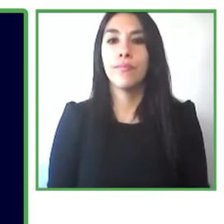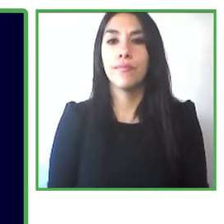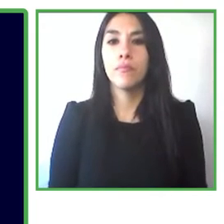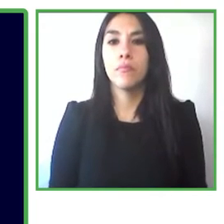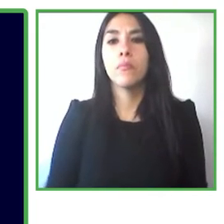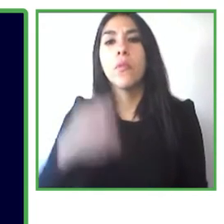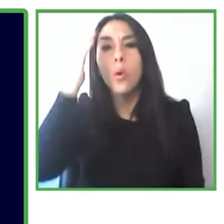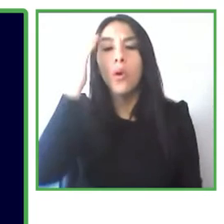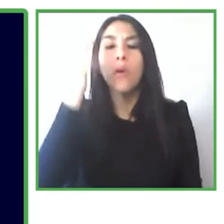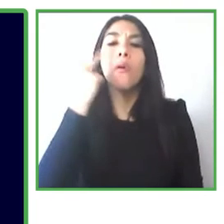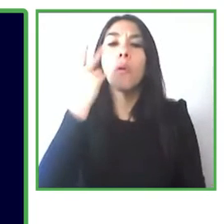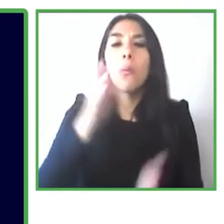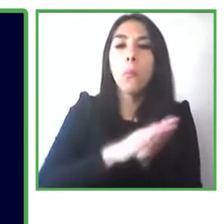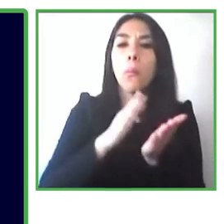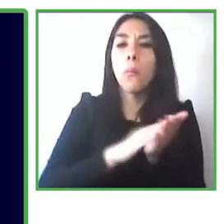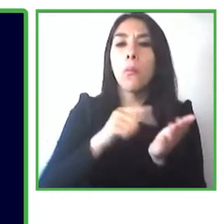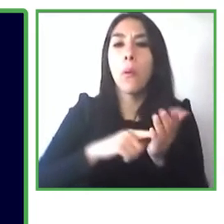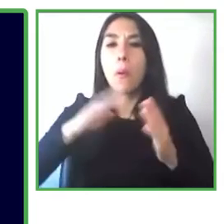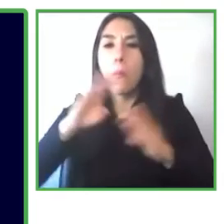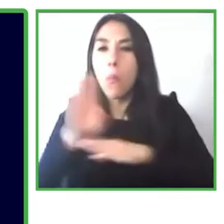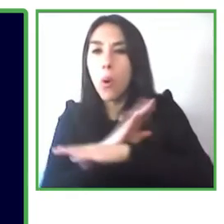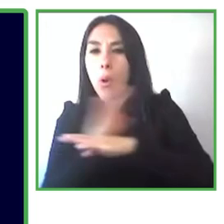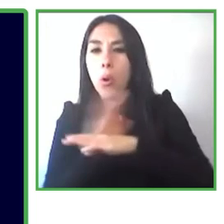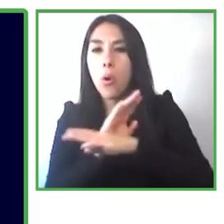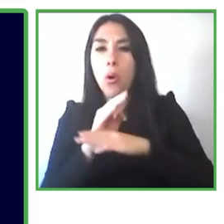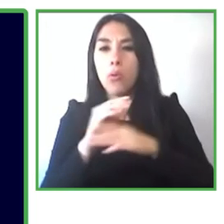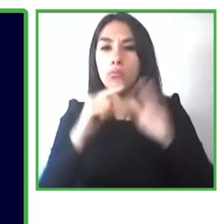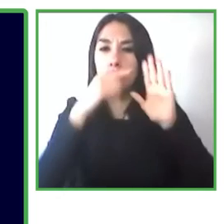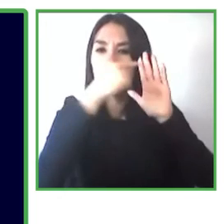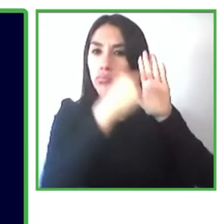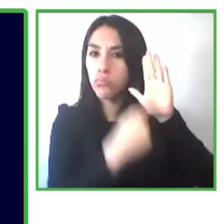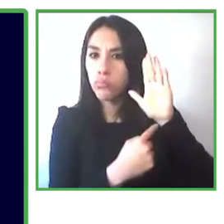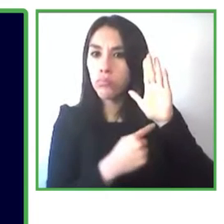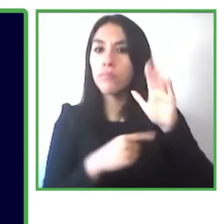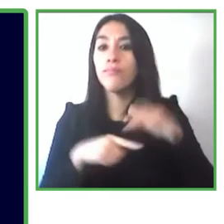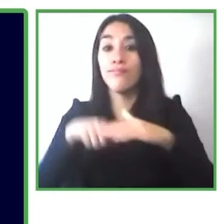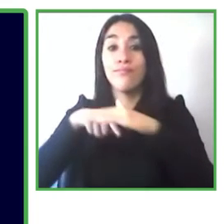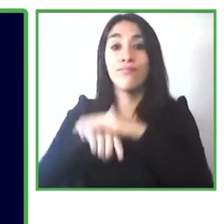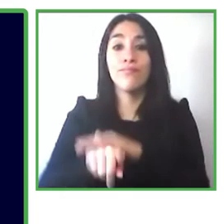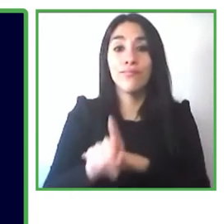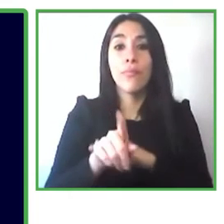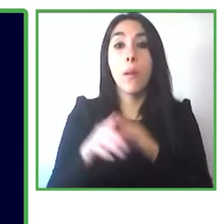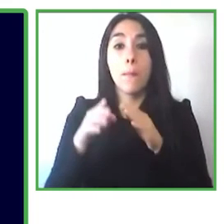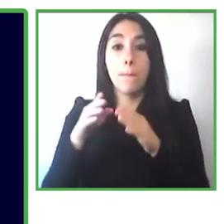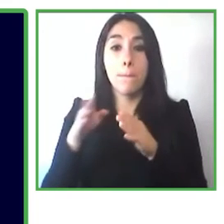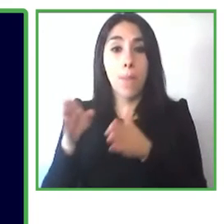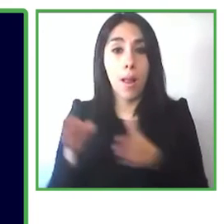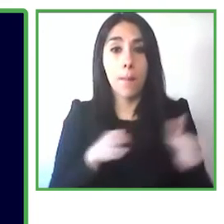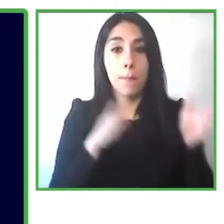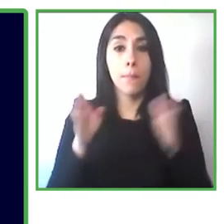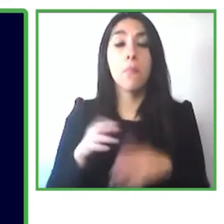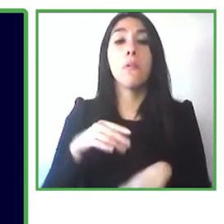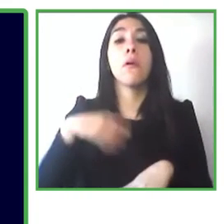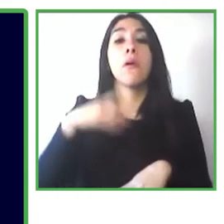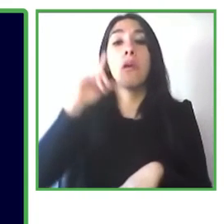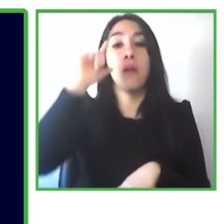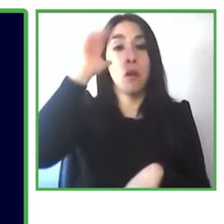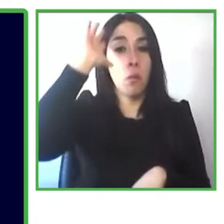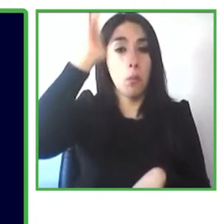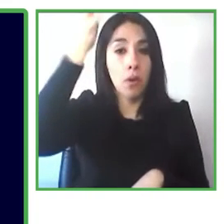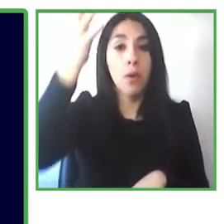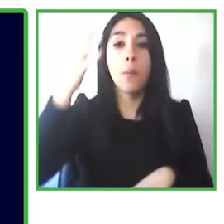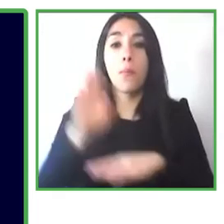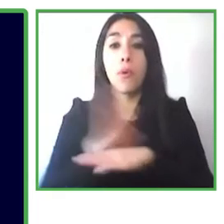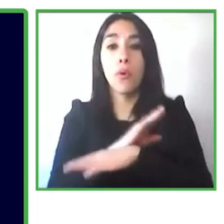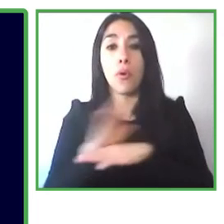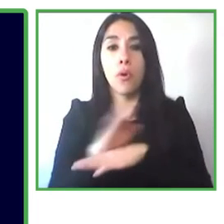for example, inclusive management, and this is going to have an impact on their reputation and their image as well,